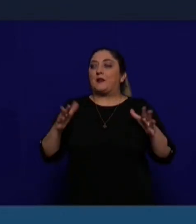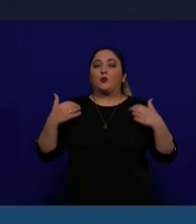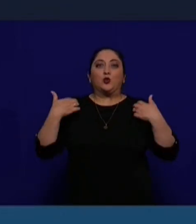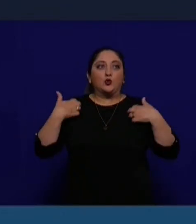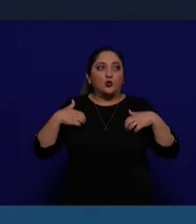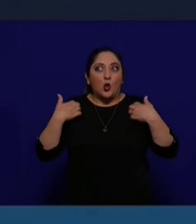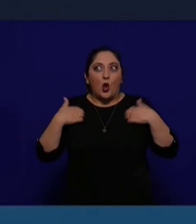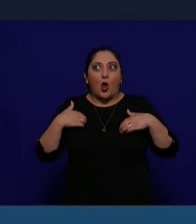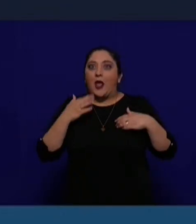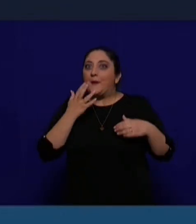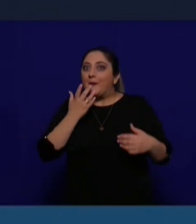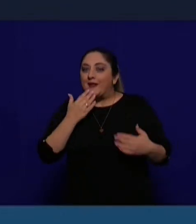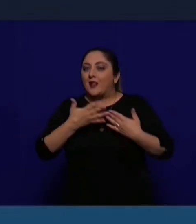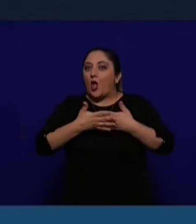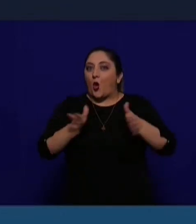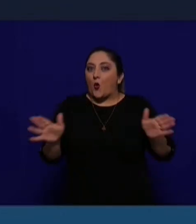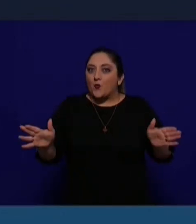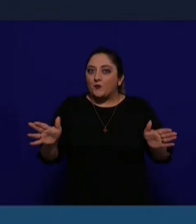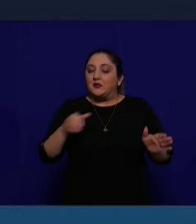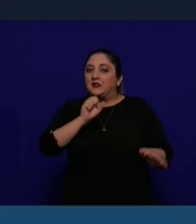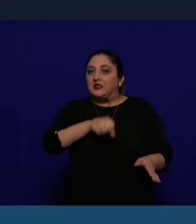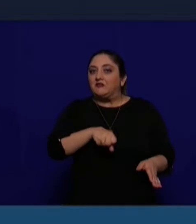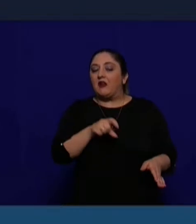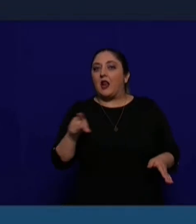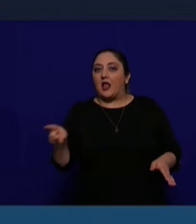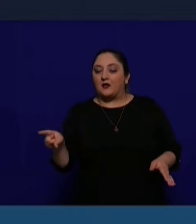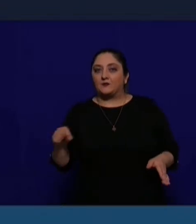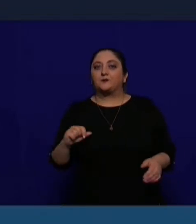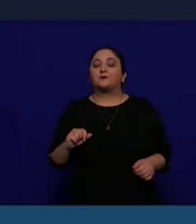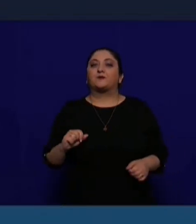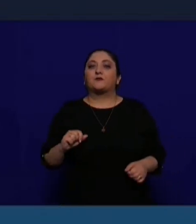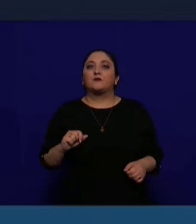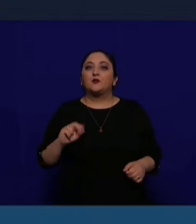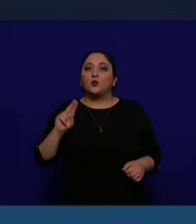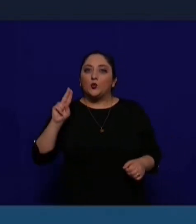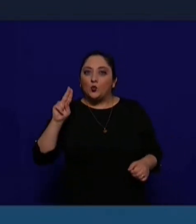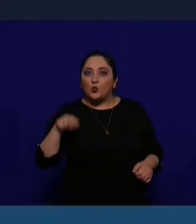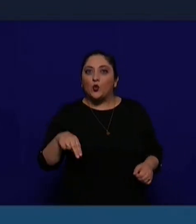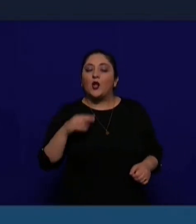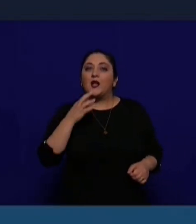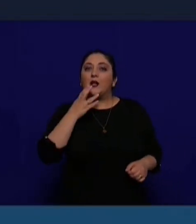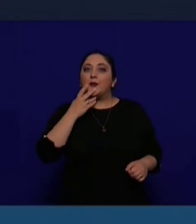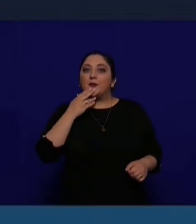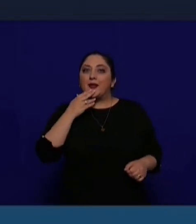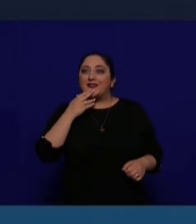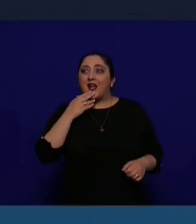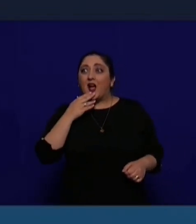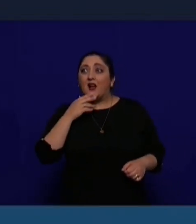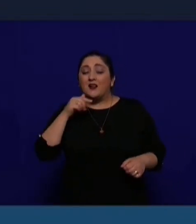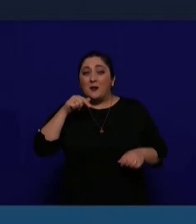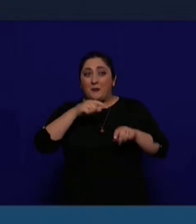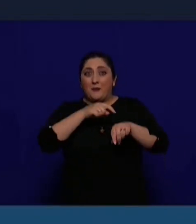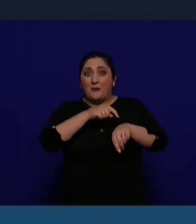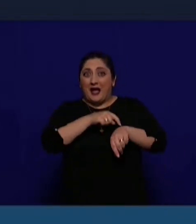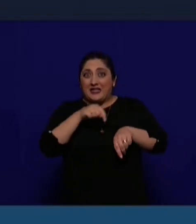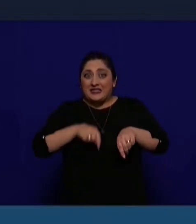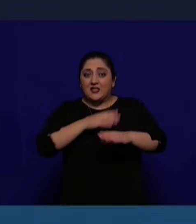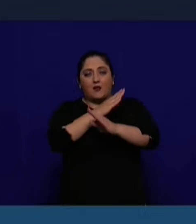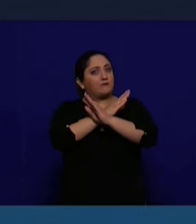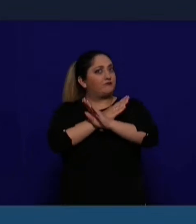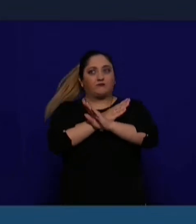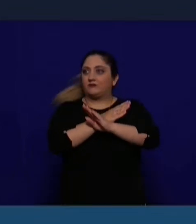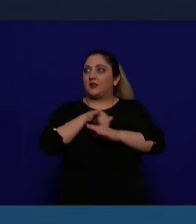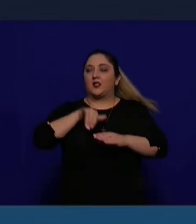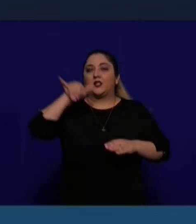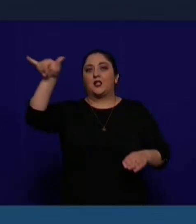appreciated. I would also like to ask when a ban on flights to the United Kingdom will be lifted and what travel